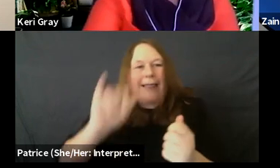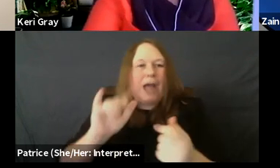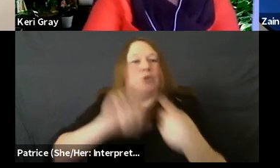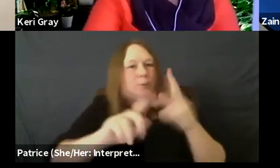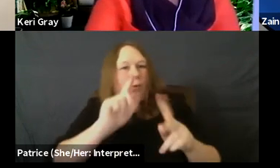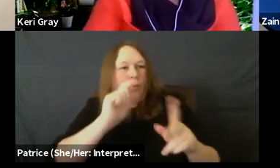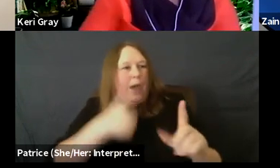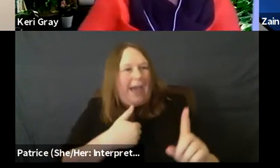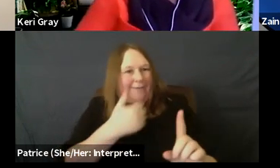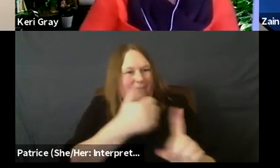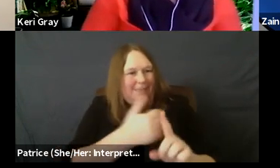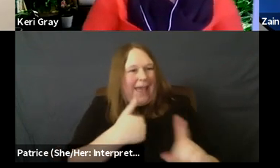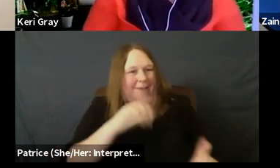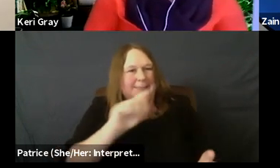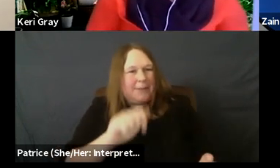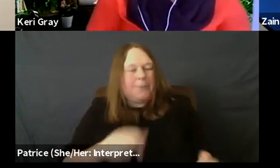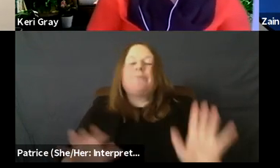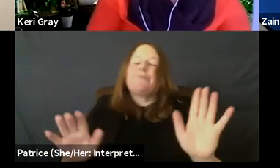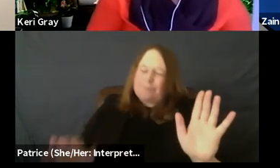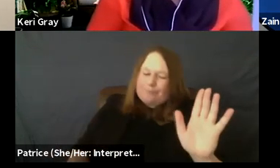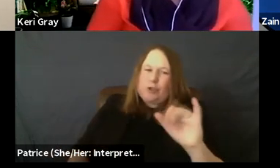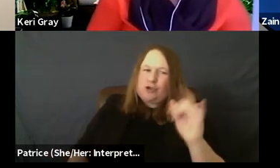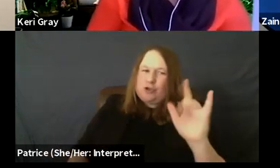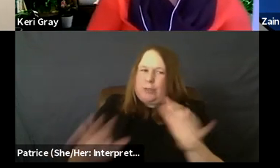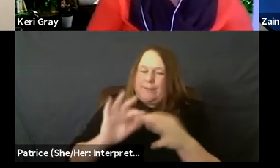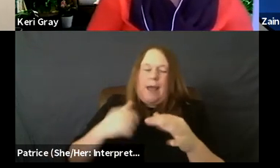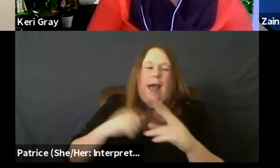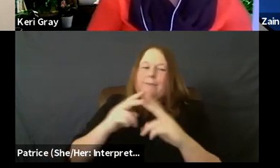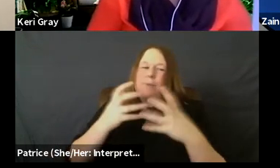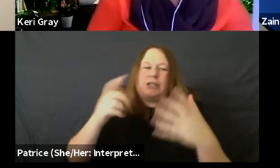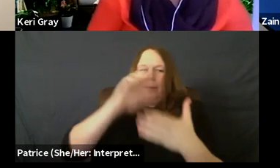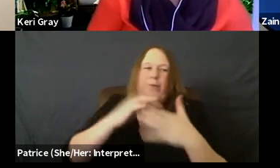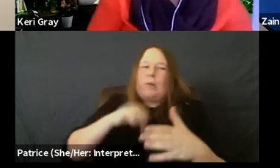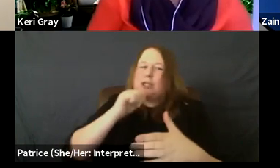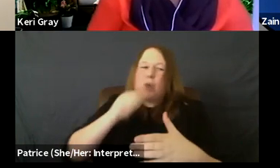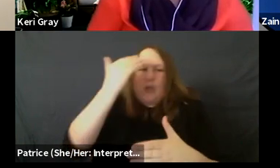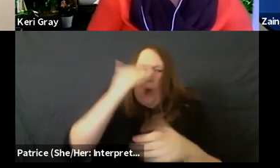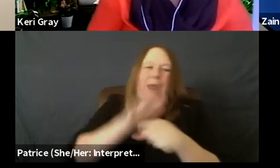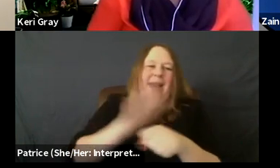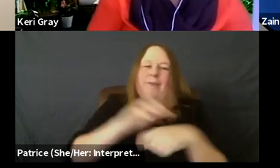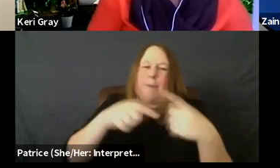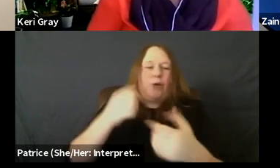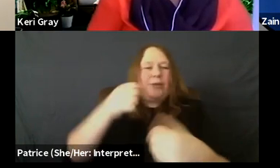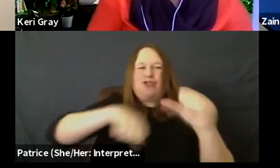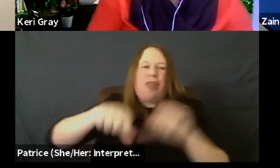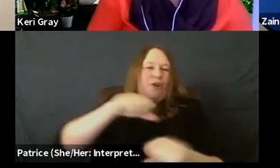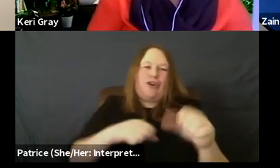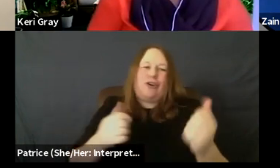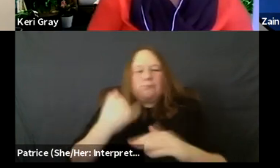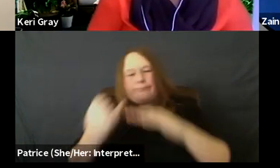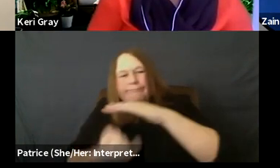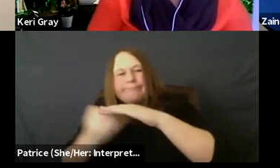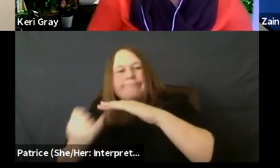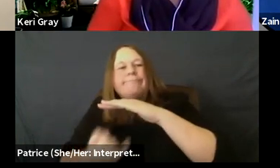disabilities? I very much believe that we don't know enough about each other, and that we've been